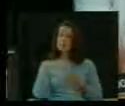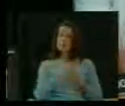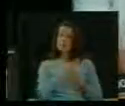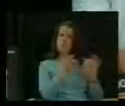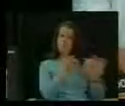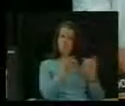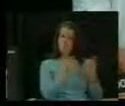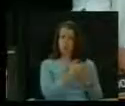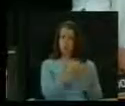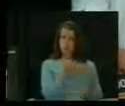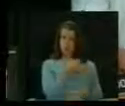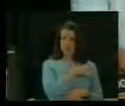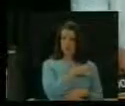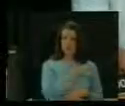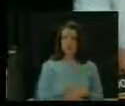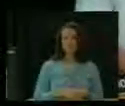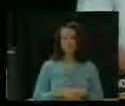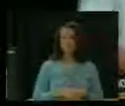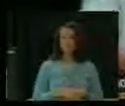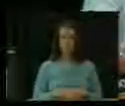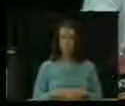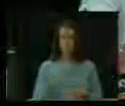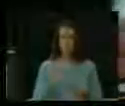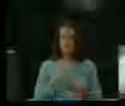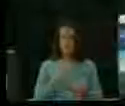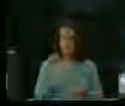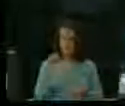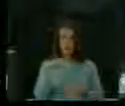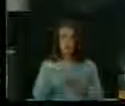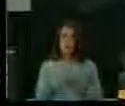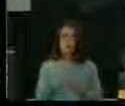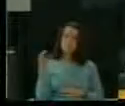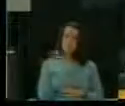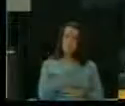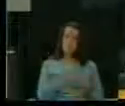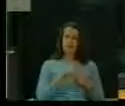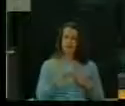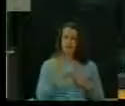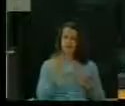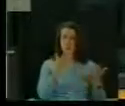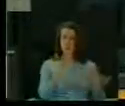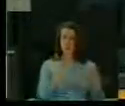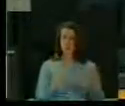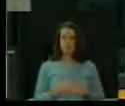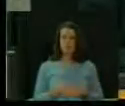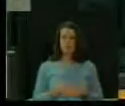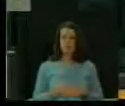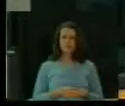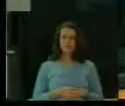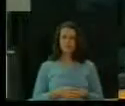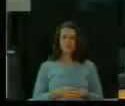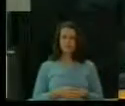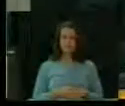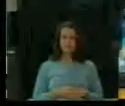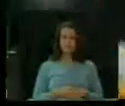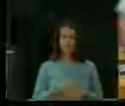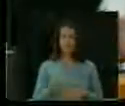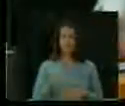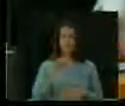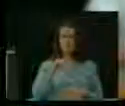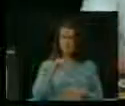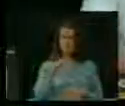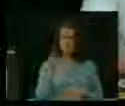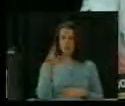District. A vote yes would appoint a new committee. A vote no would mean we go back to the original